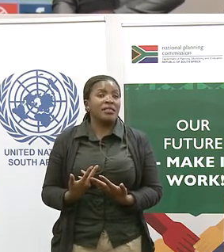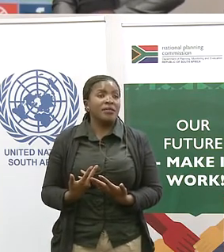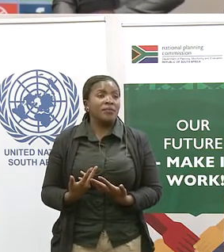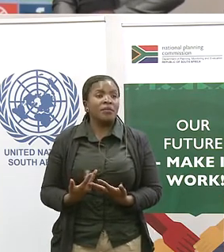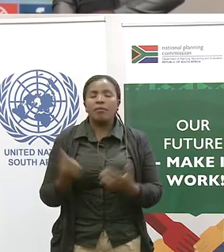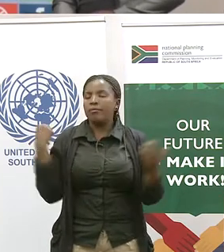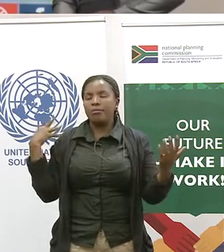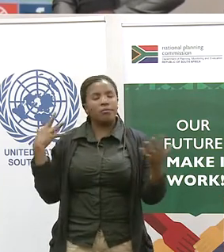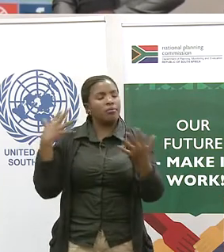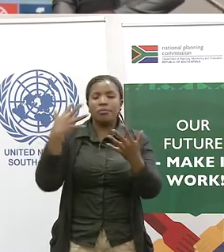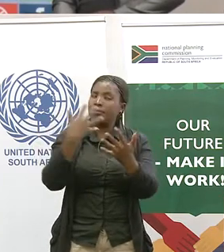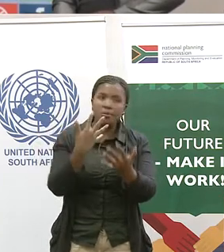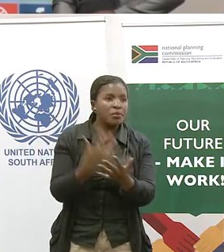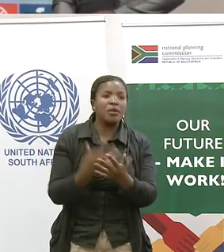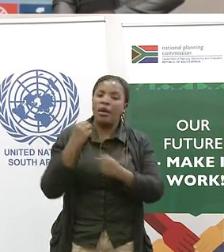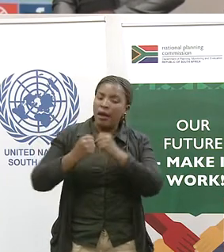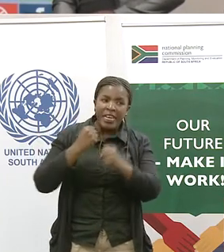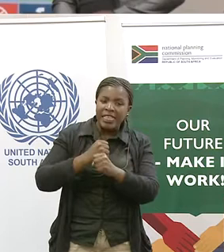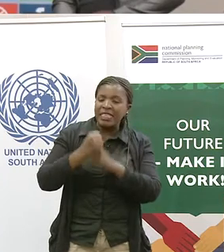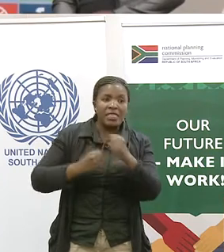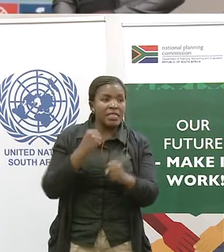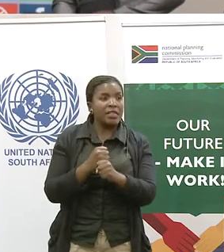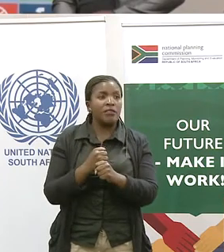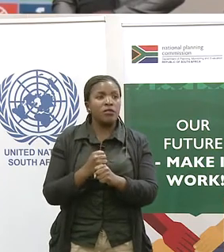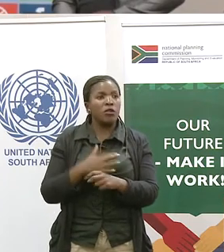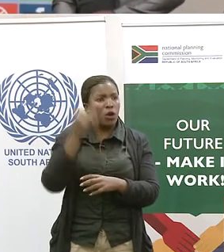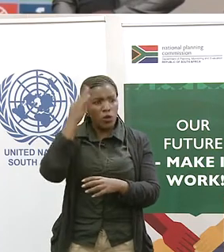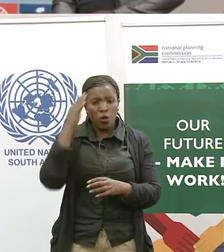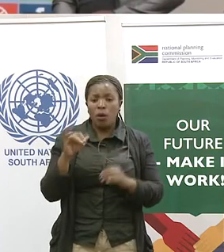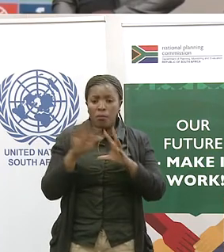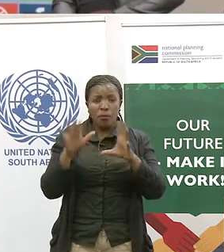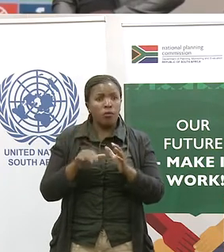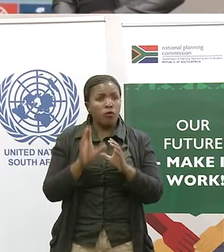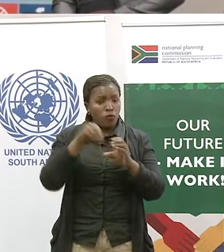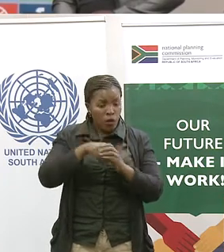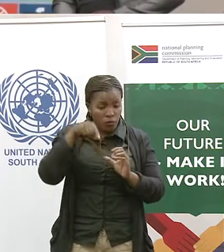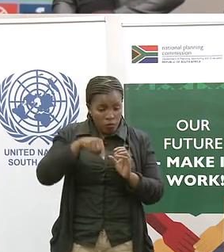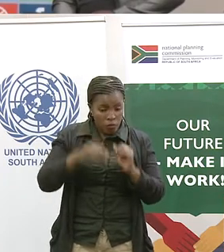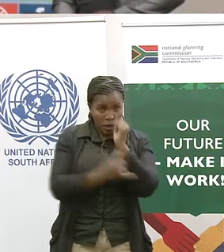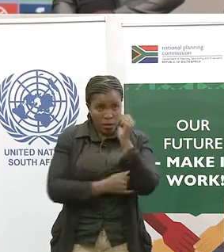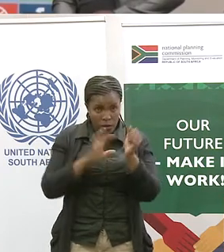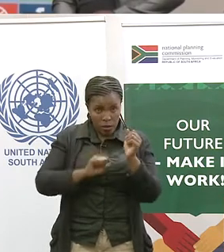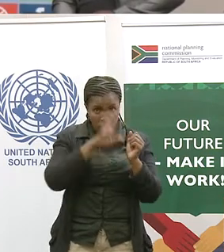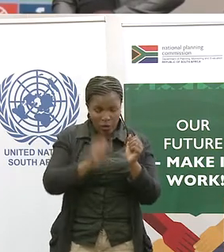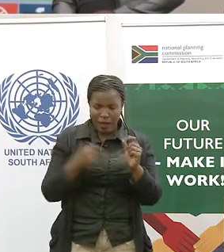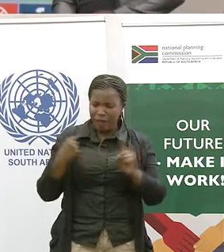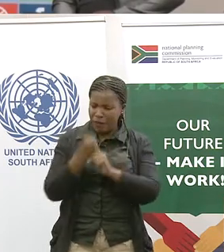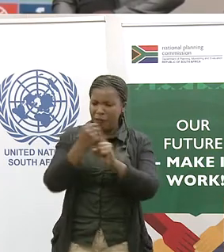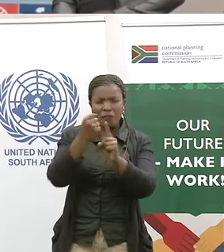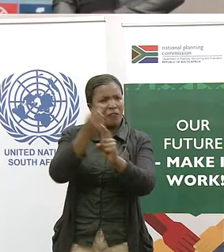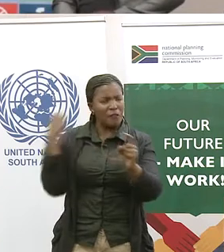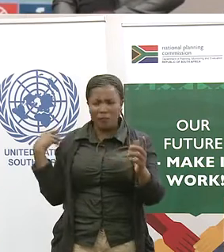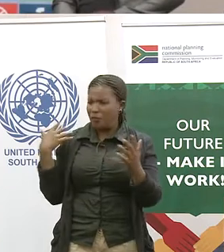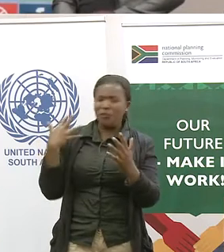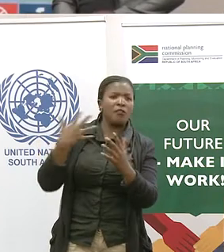for decades, and even through our South African veterans working through their movement, I don't think the focus was the language.